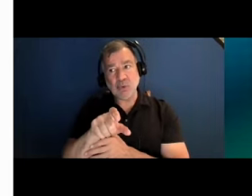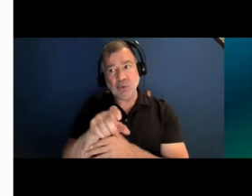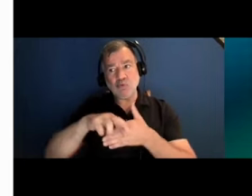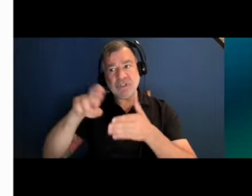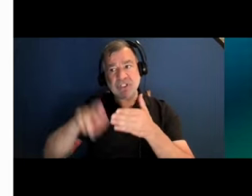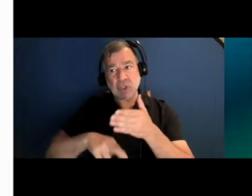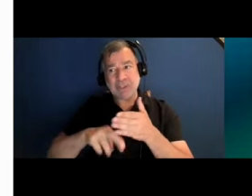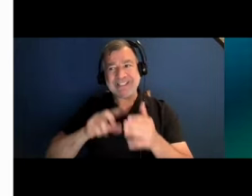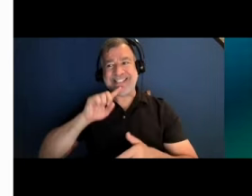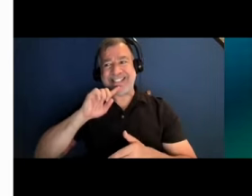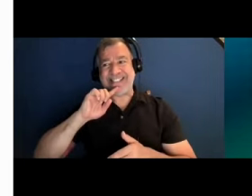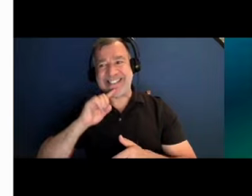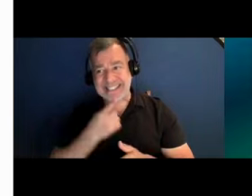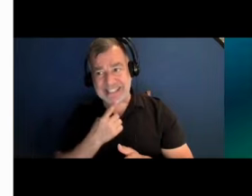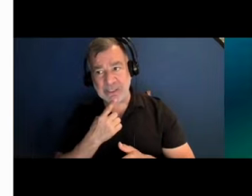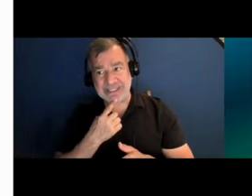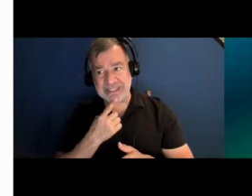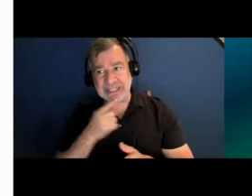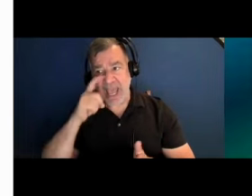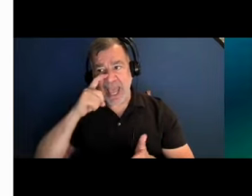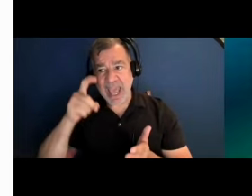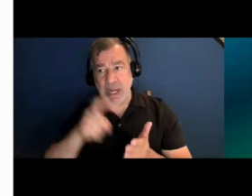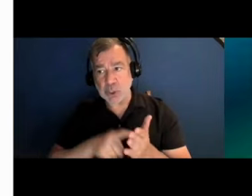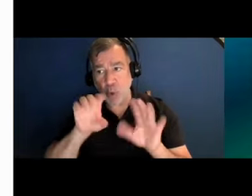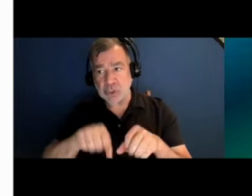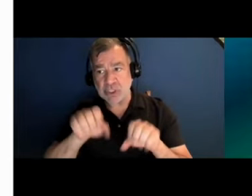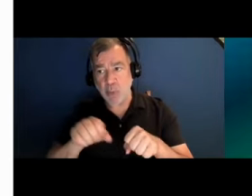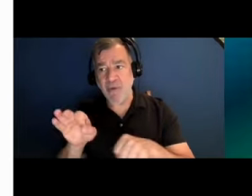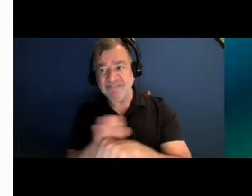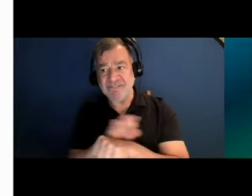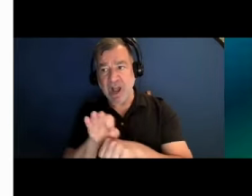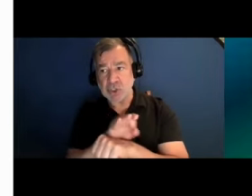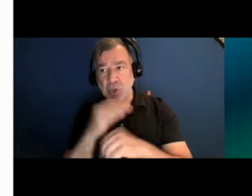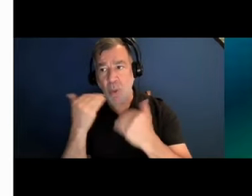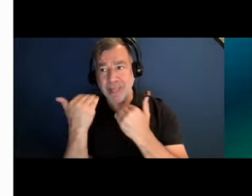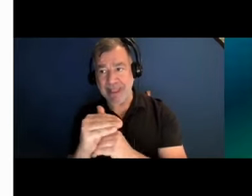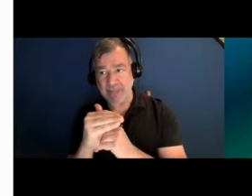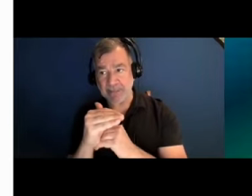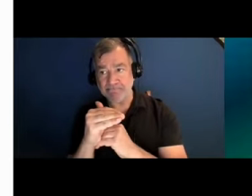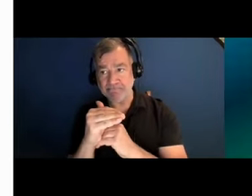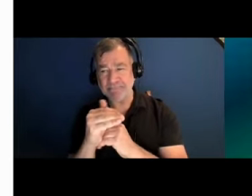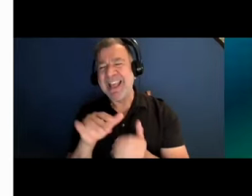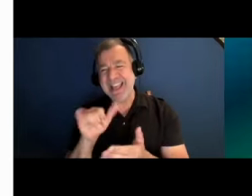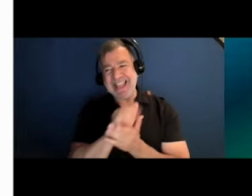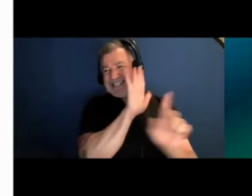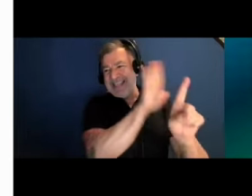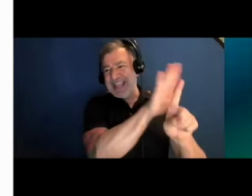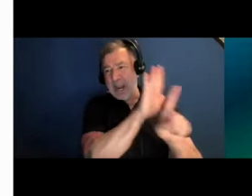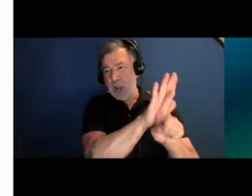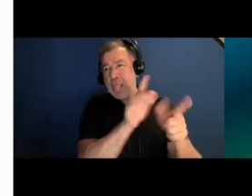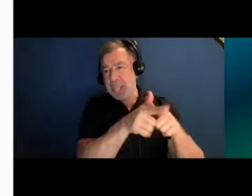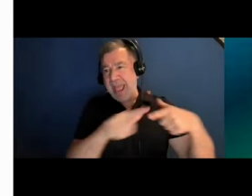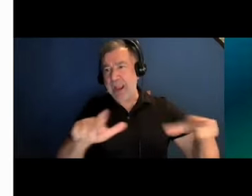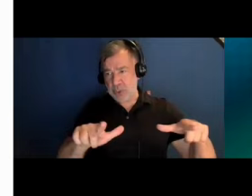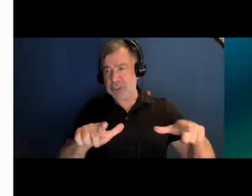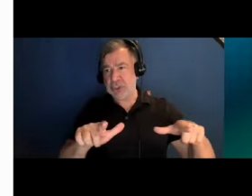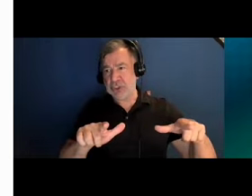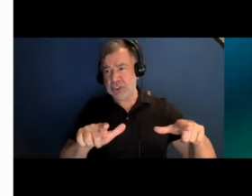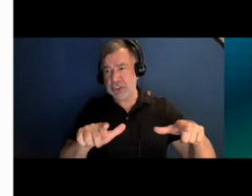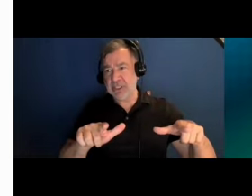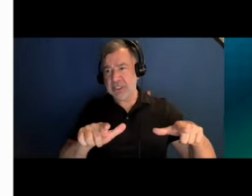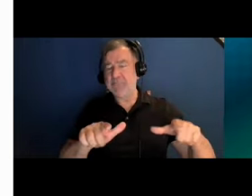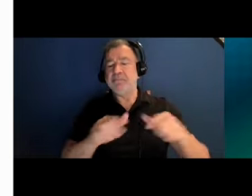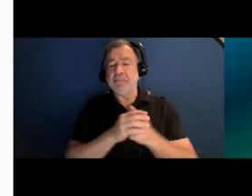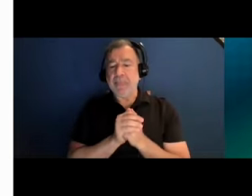marked functional limitations. So that's the terminology that is used, and you'll